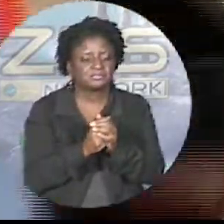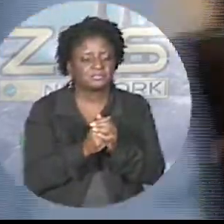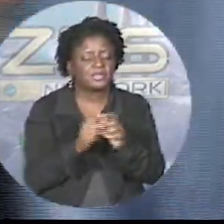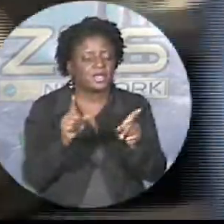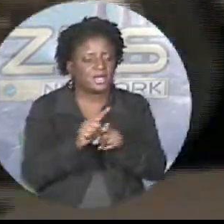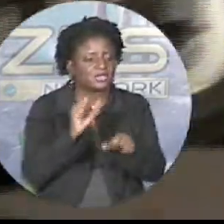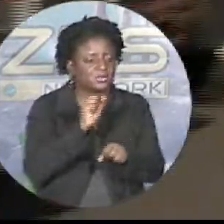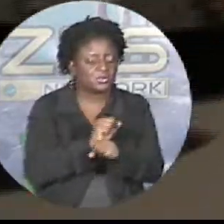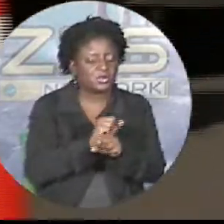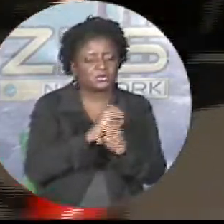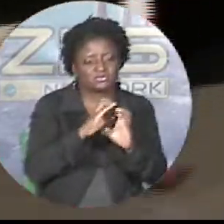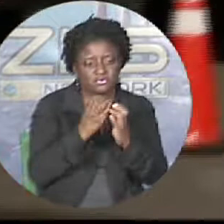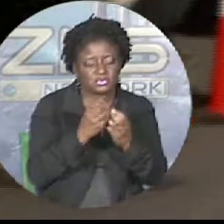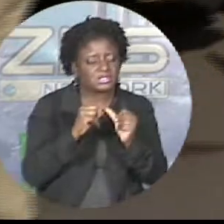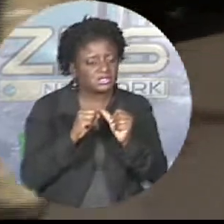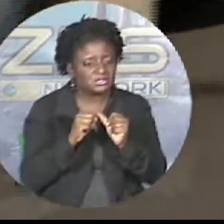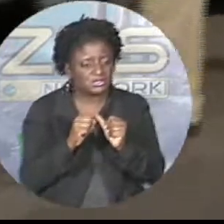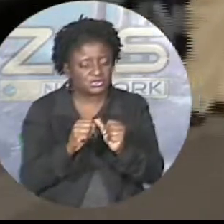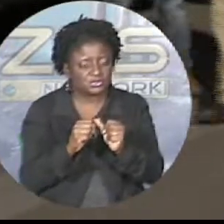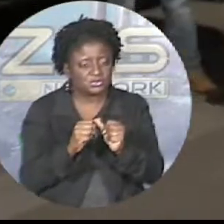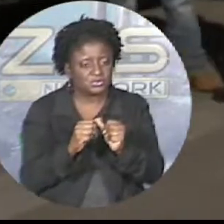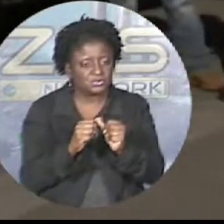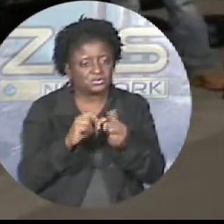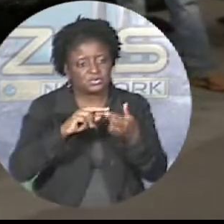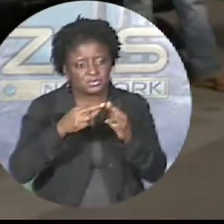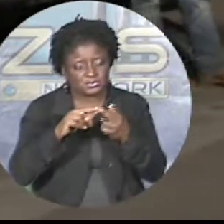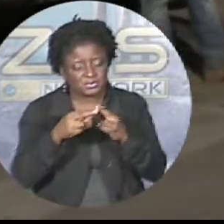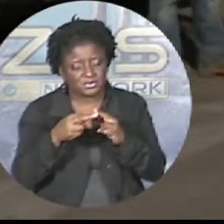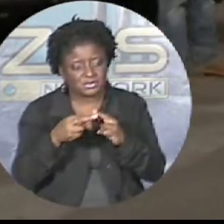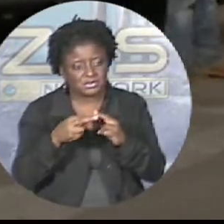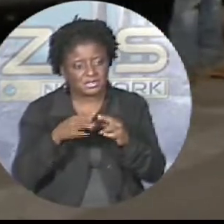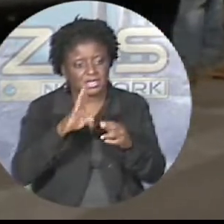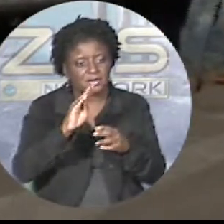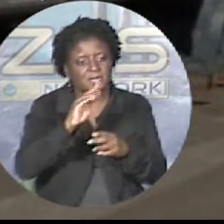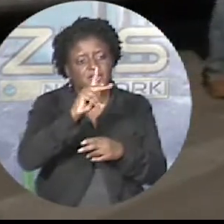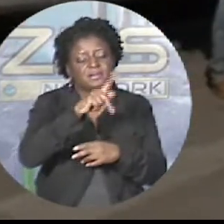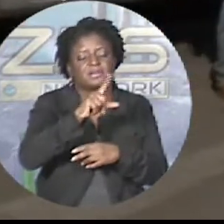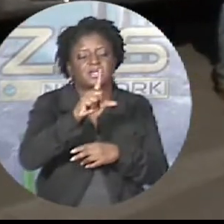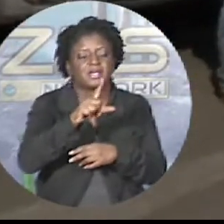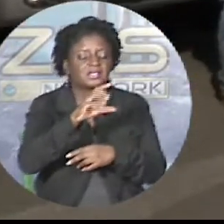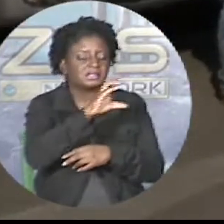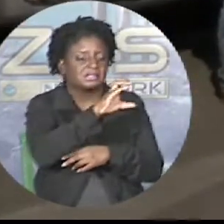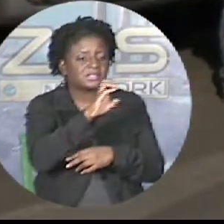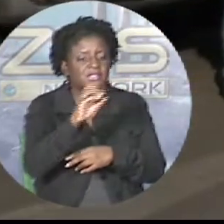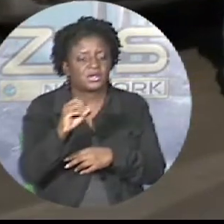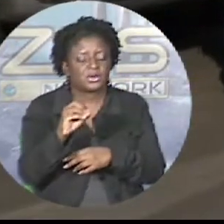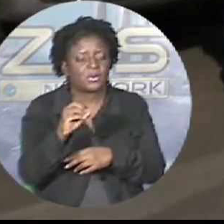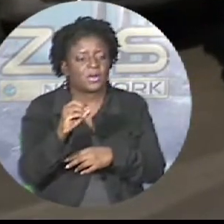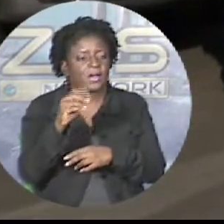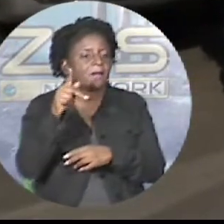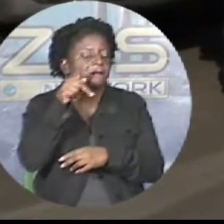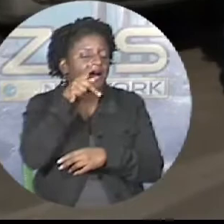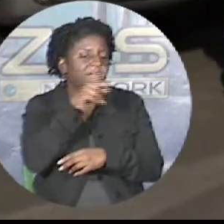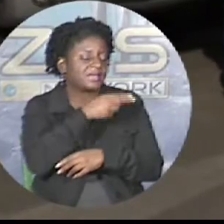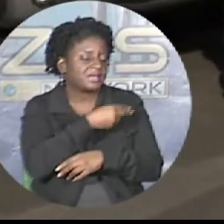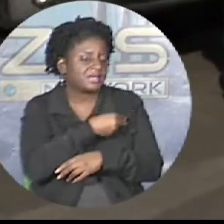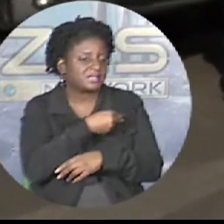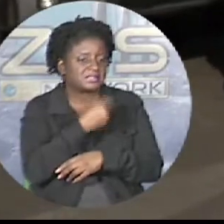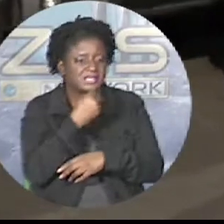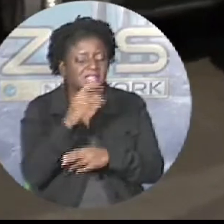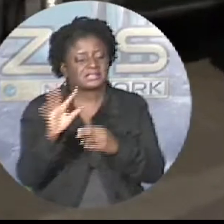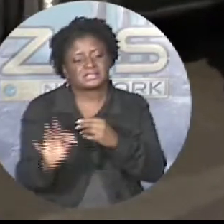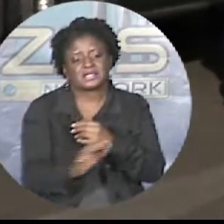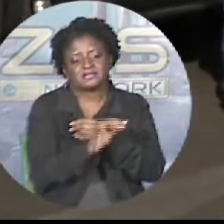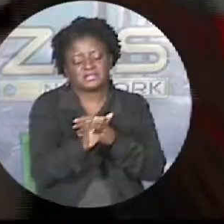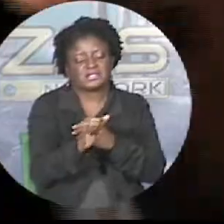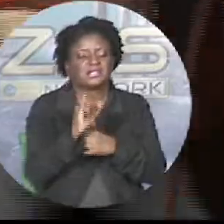continue restoration efforts, BPL's CEO, Pamela Hill, maintains that safety is her biggest concern and is therefore